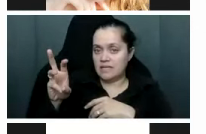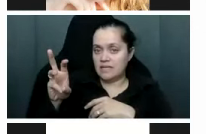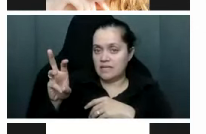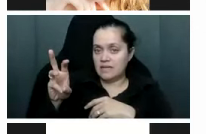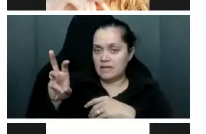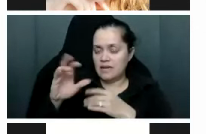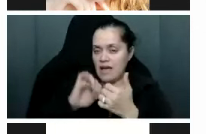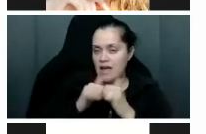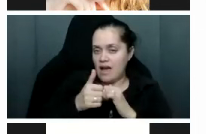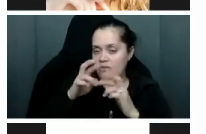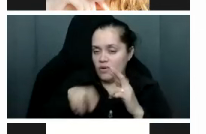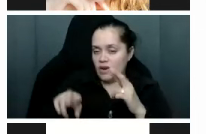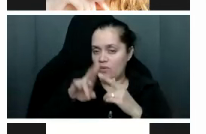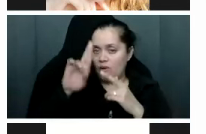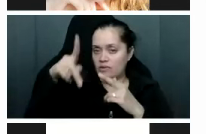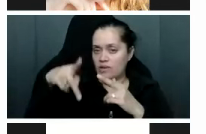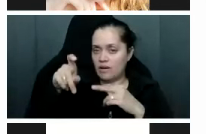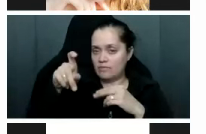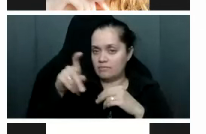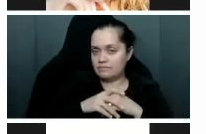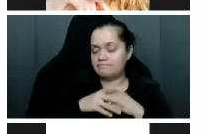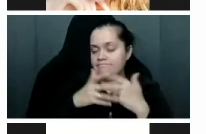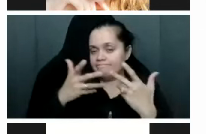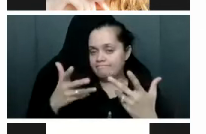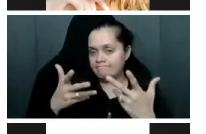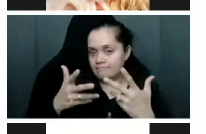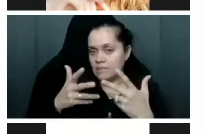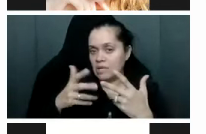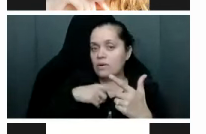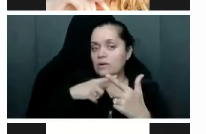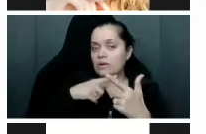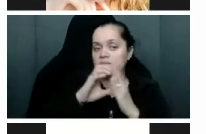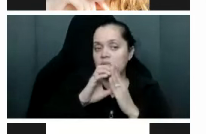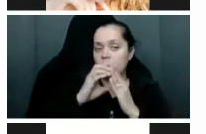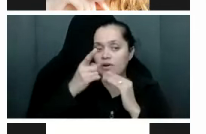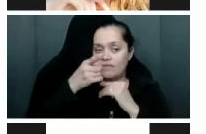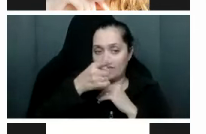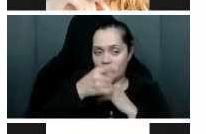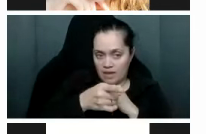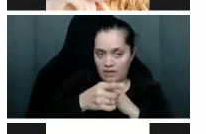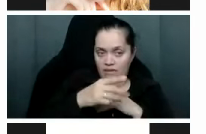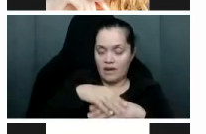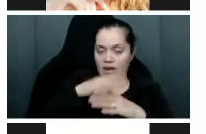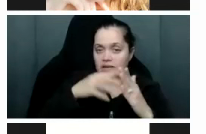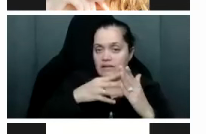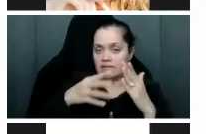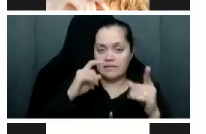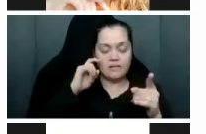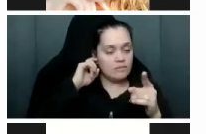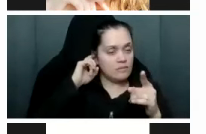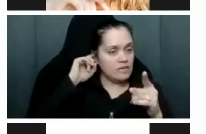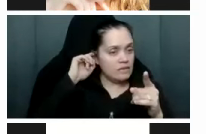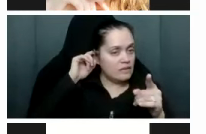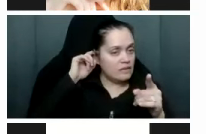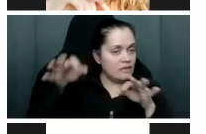how would I round you up? Well, it's the next paragraph there on the syllabus that